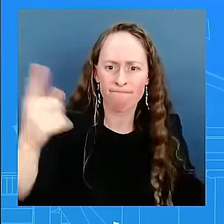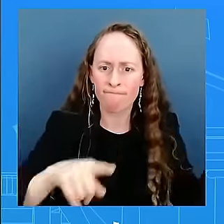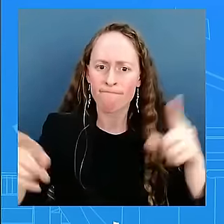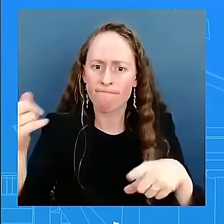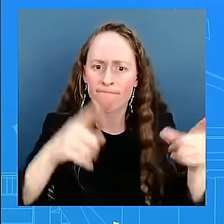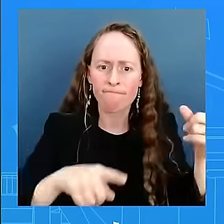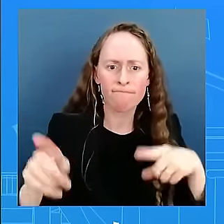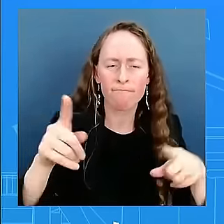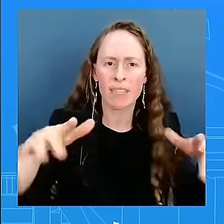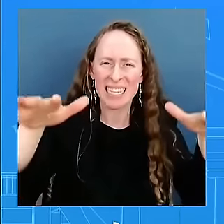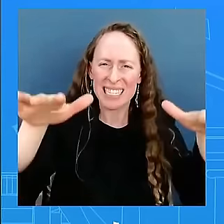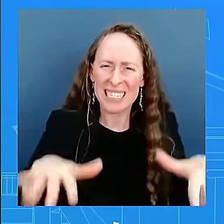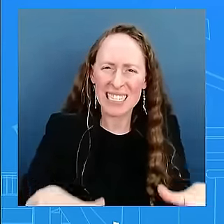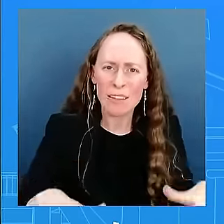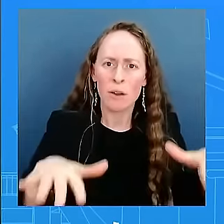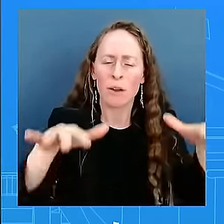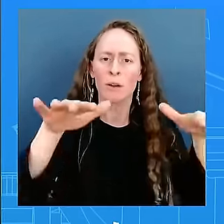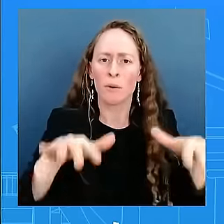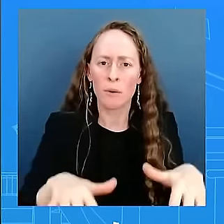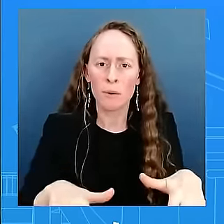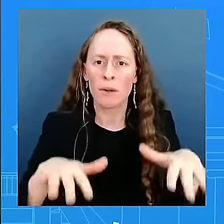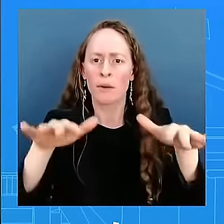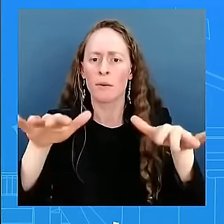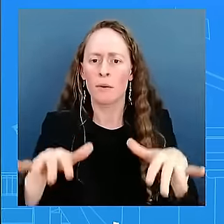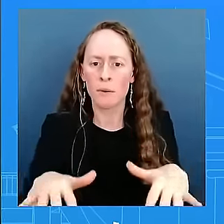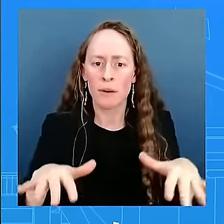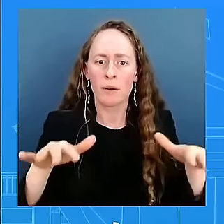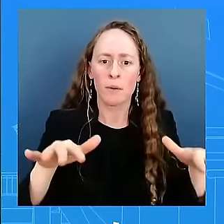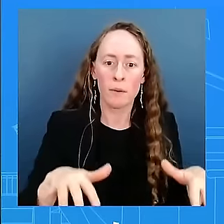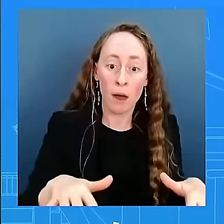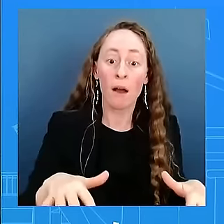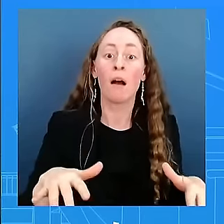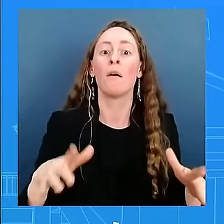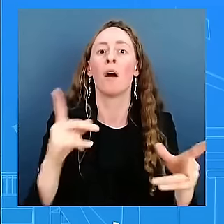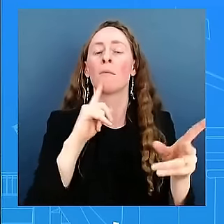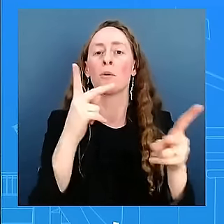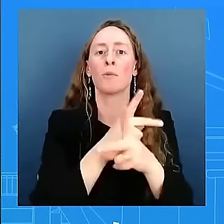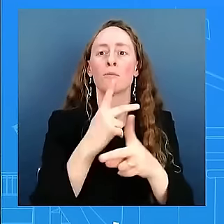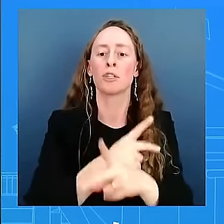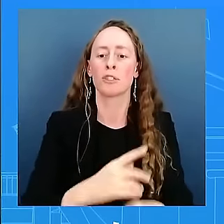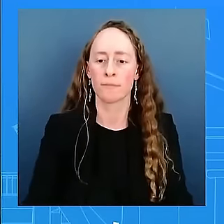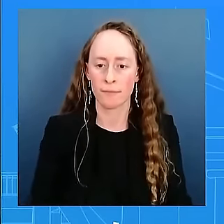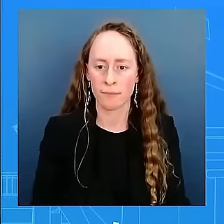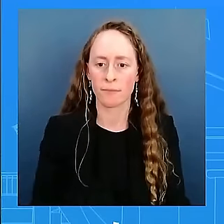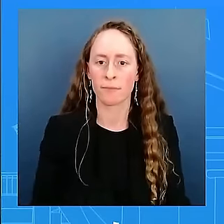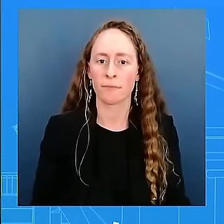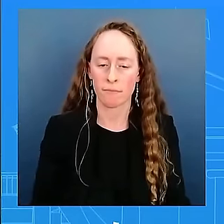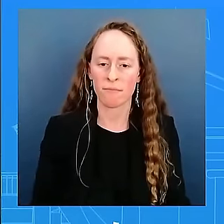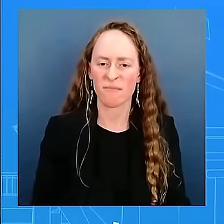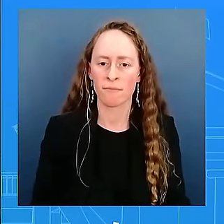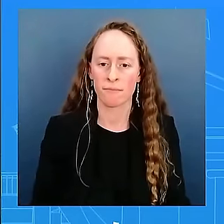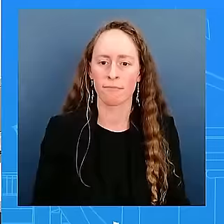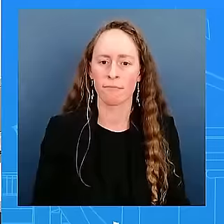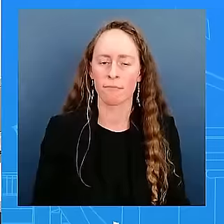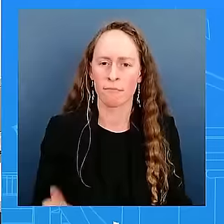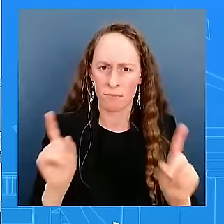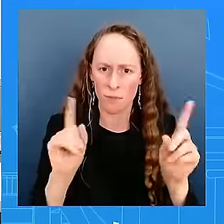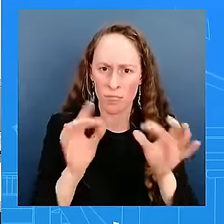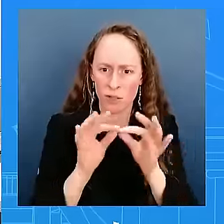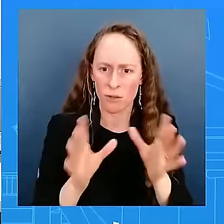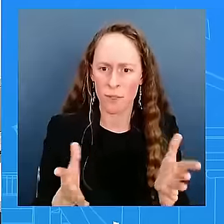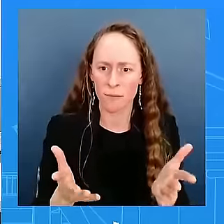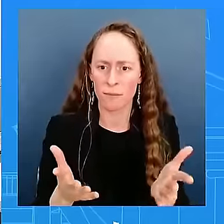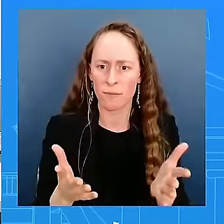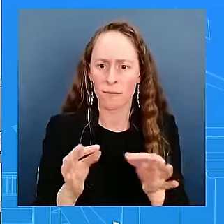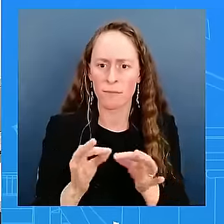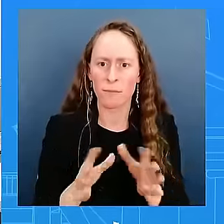diplomacy, to prevent a wider war, and we will continue to do that. Yeah, thanks, Jake. Back in May, former President Trump made the comment that Russia